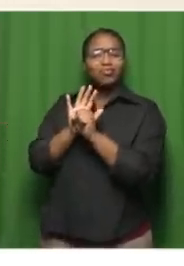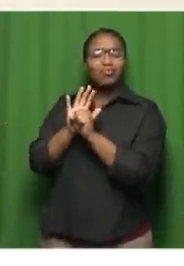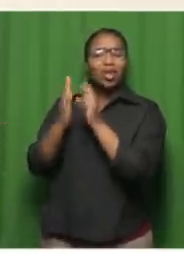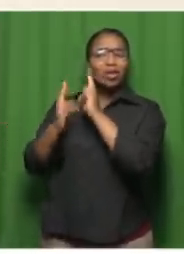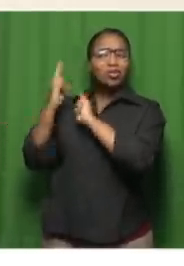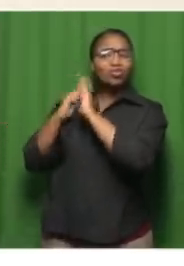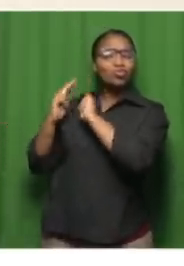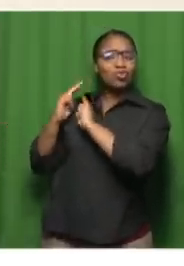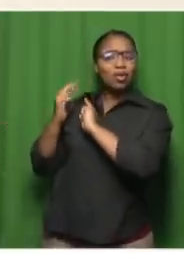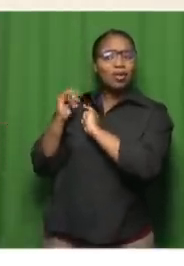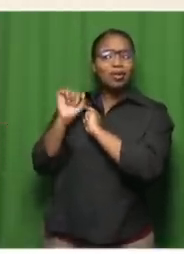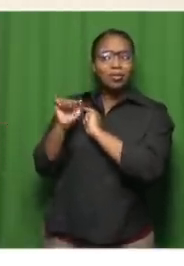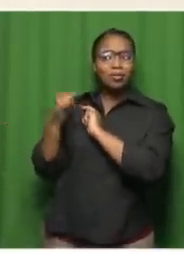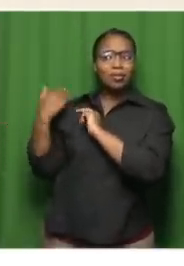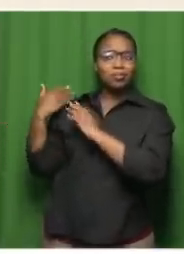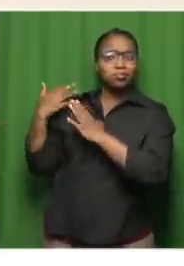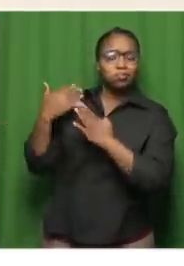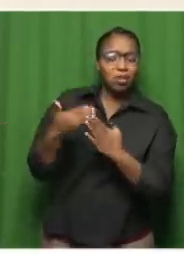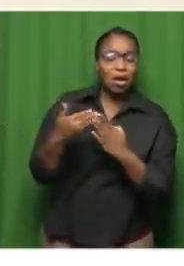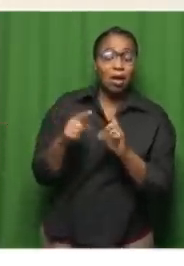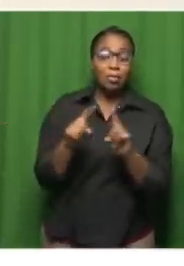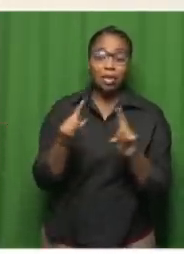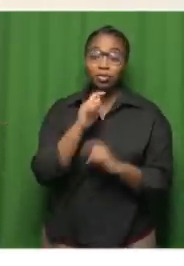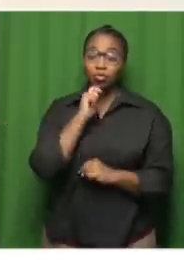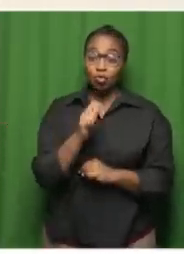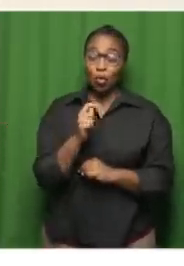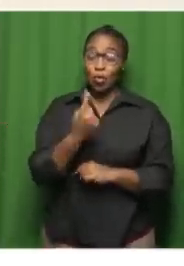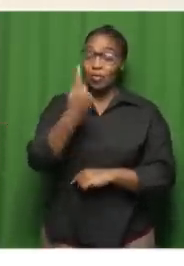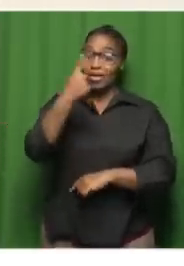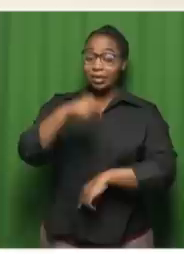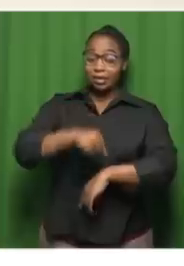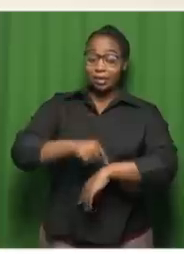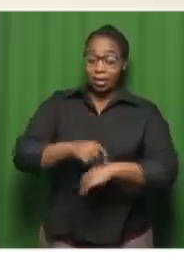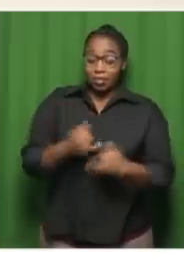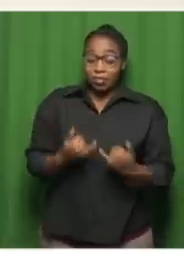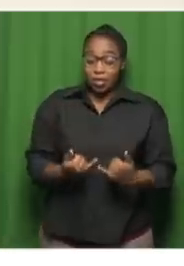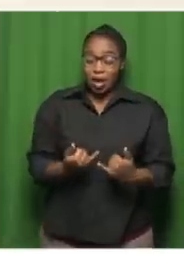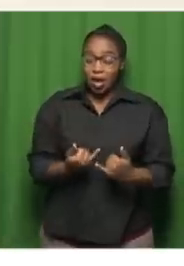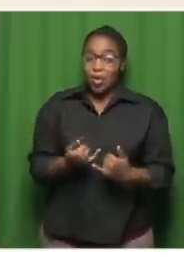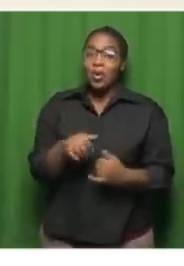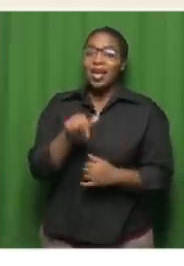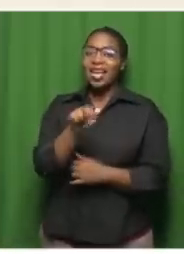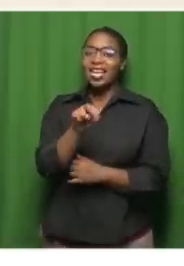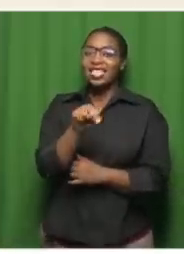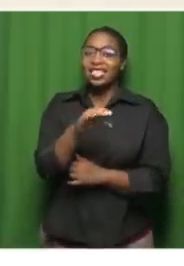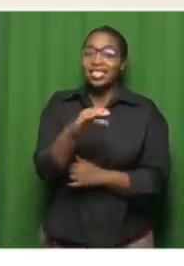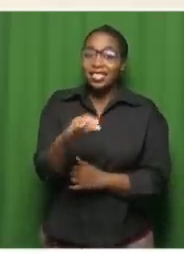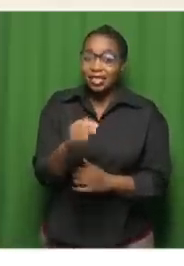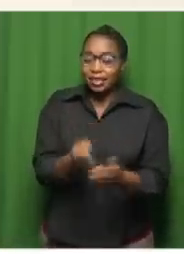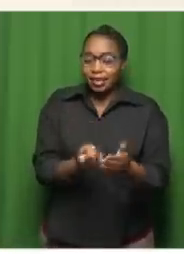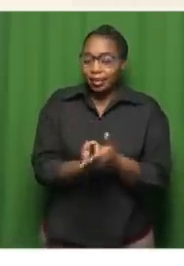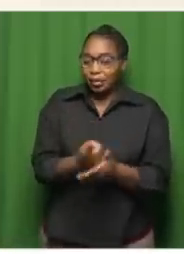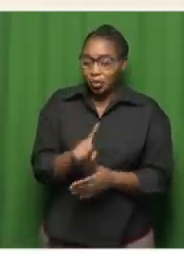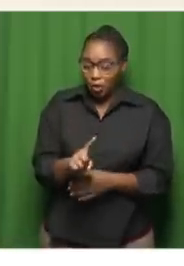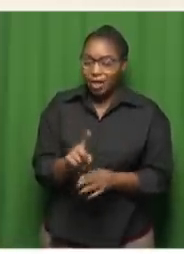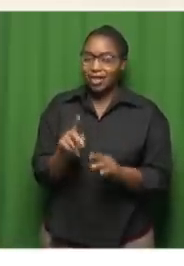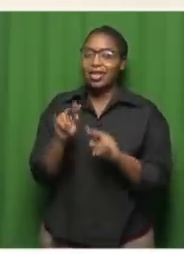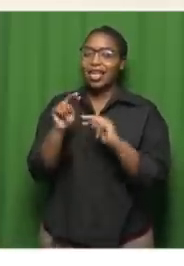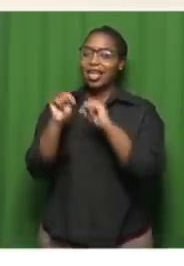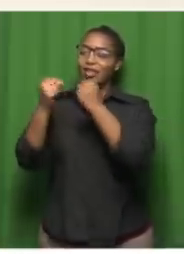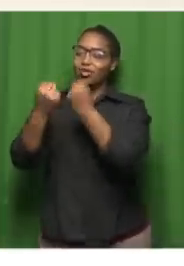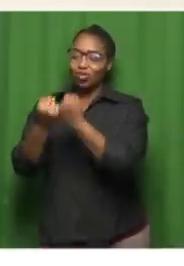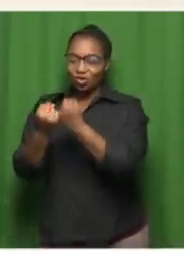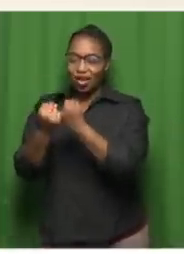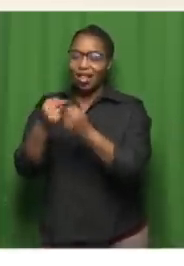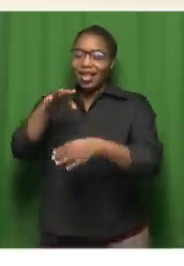very first time, the ANC enters an elective conference without key people being